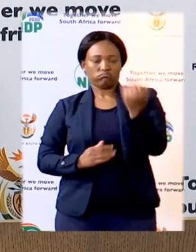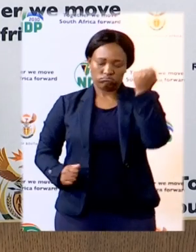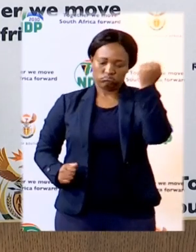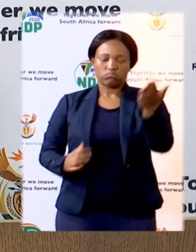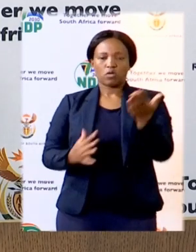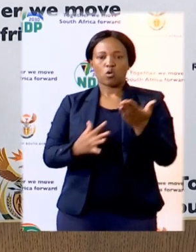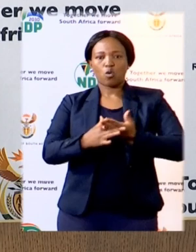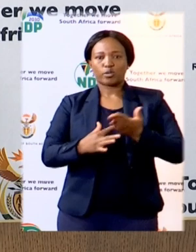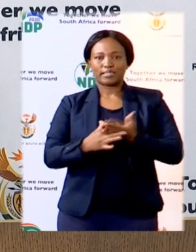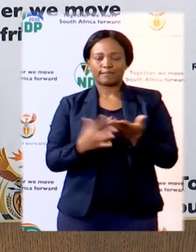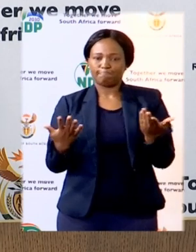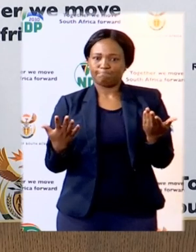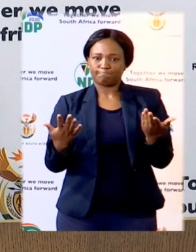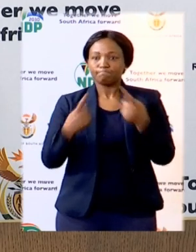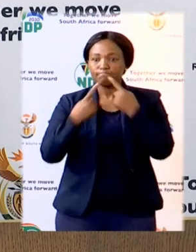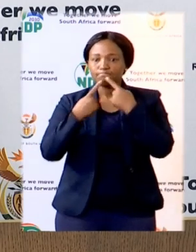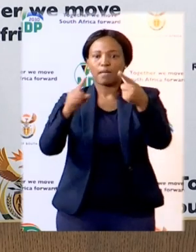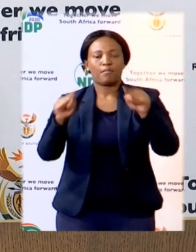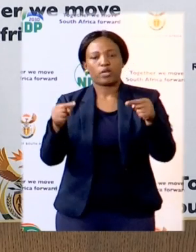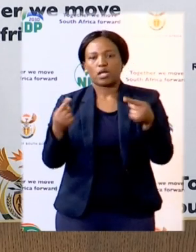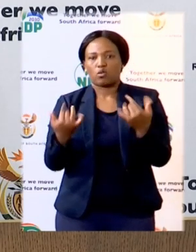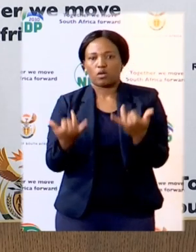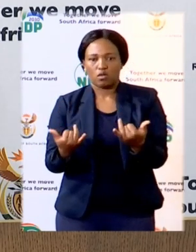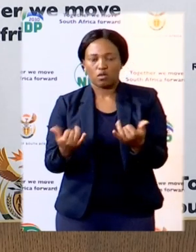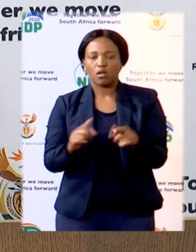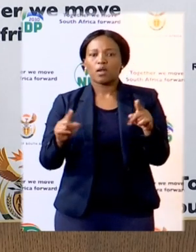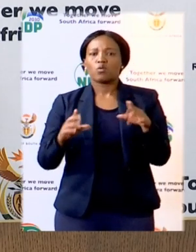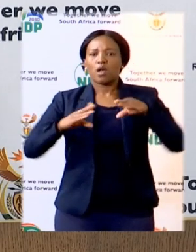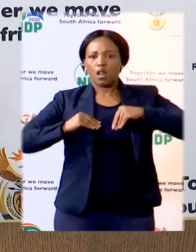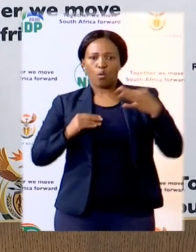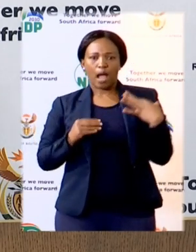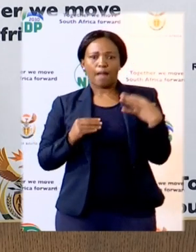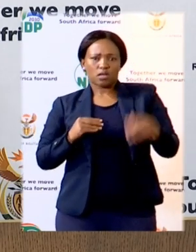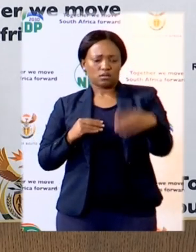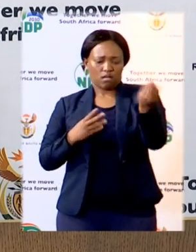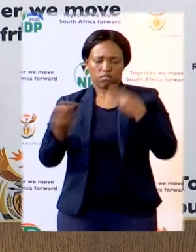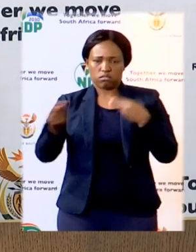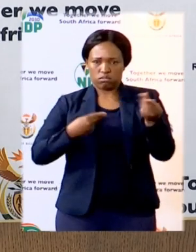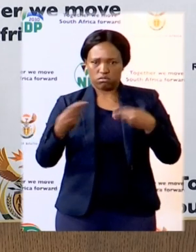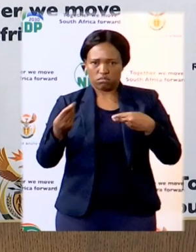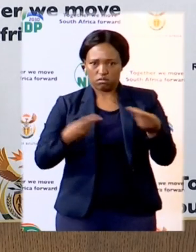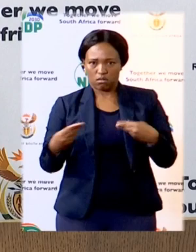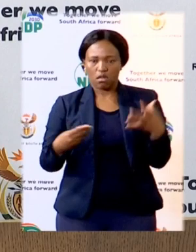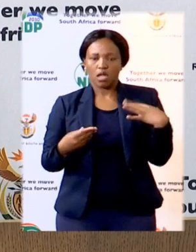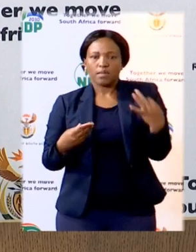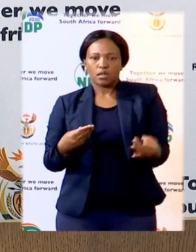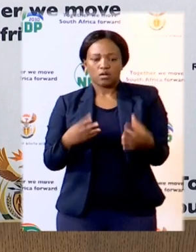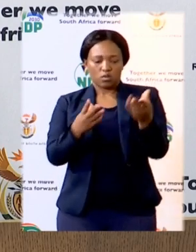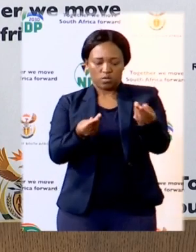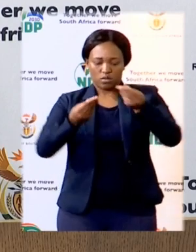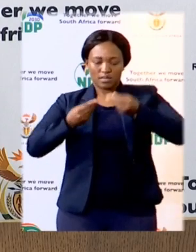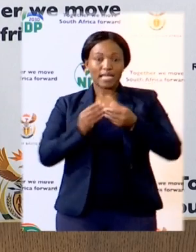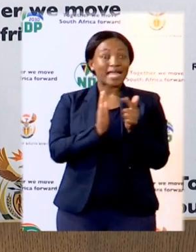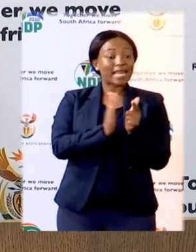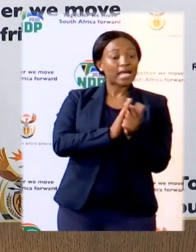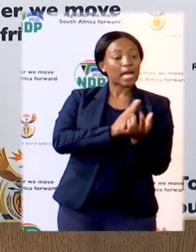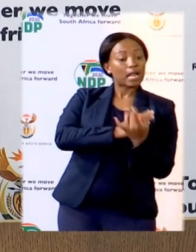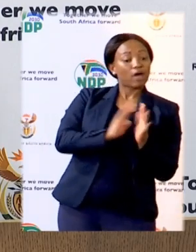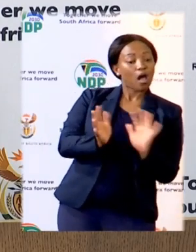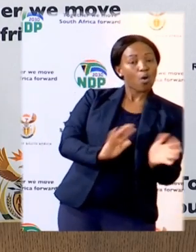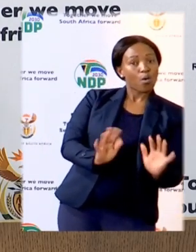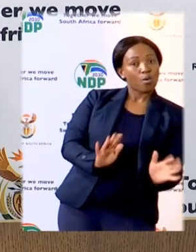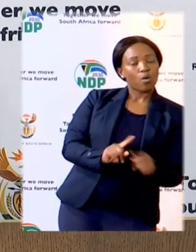with papers that we would not distribute. But what we allowed was for applications to come through as a process, and we sought legal advice on